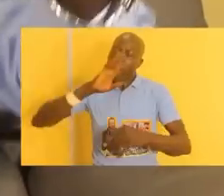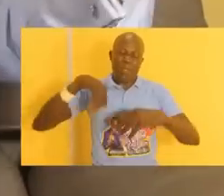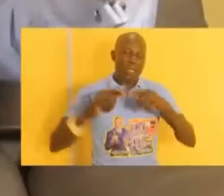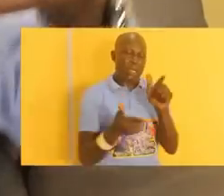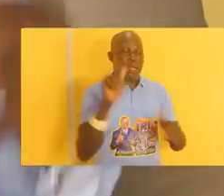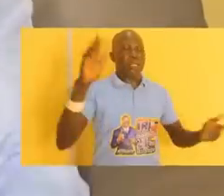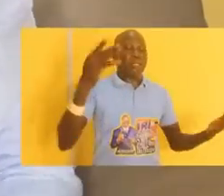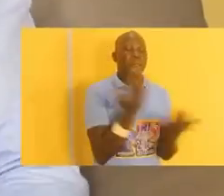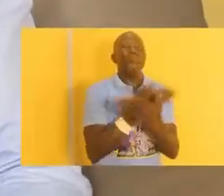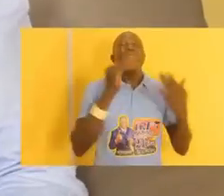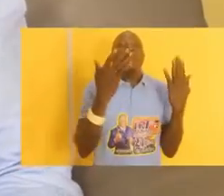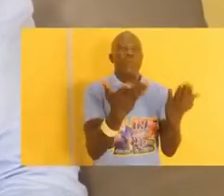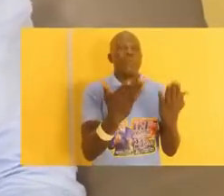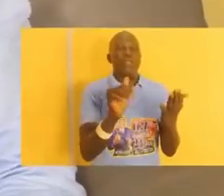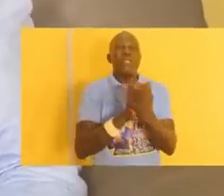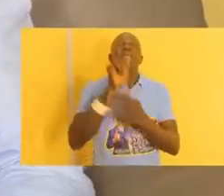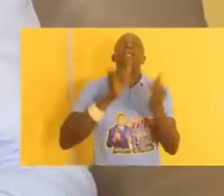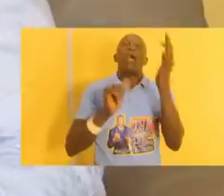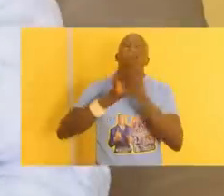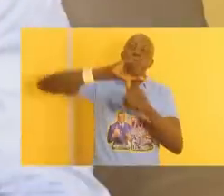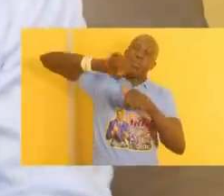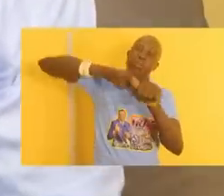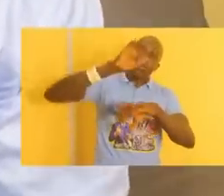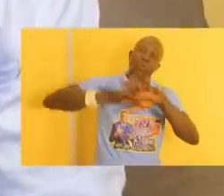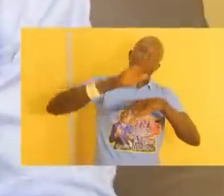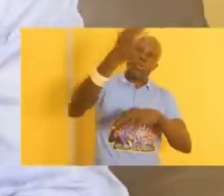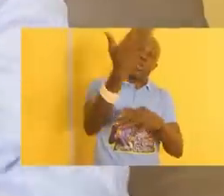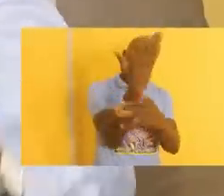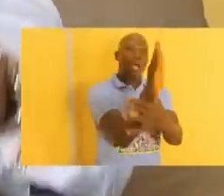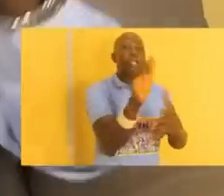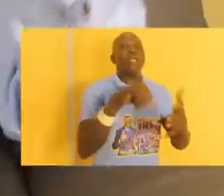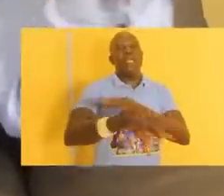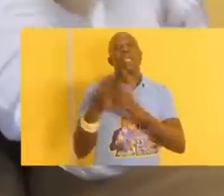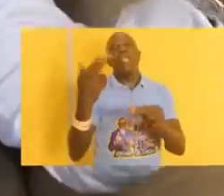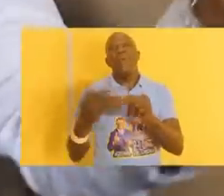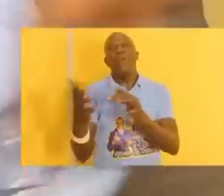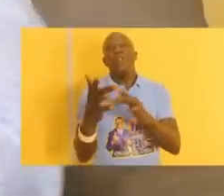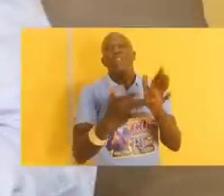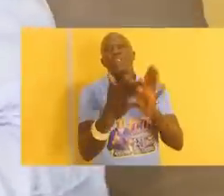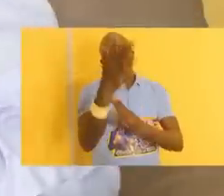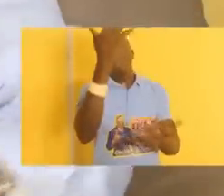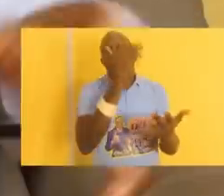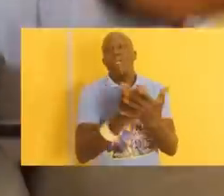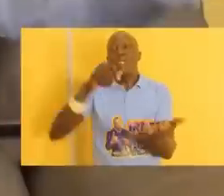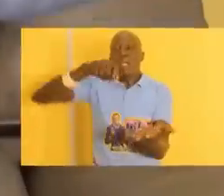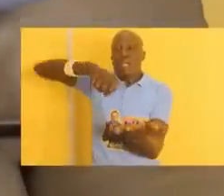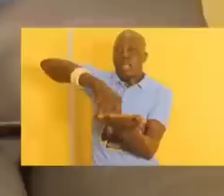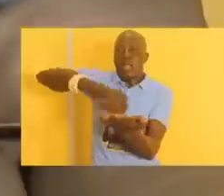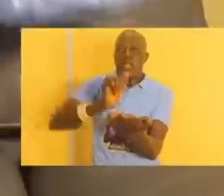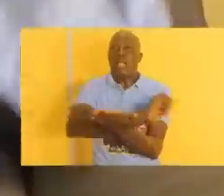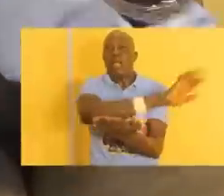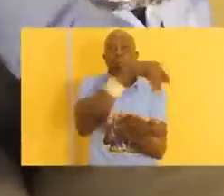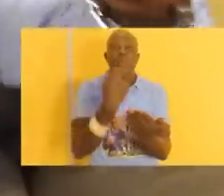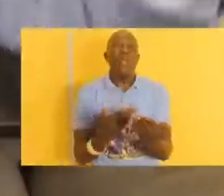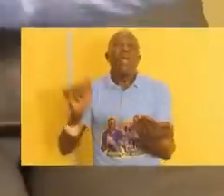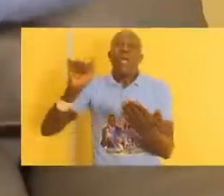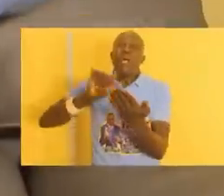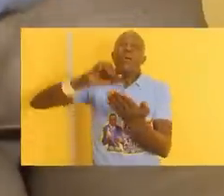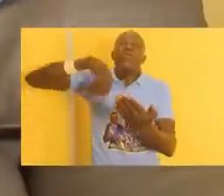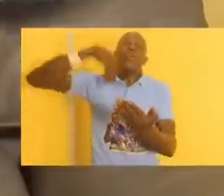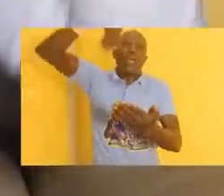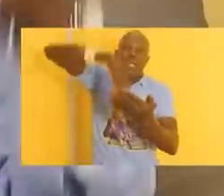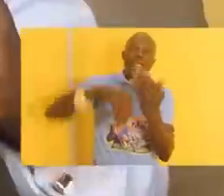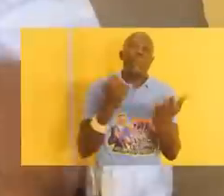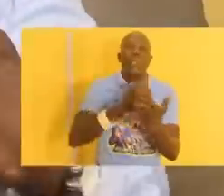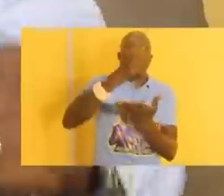agbara. Except what by. Say Oluwa ye wa lowo. You have the whole. You lay out and make the name of Jesus. In the name of Jesus. Agbara ni mo pe. Oya ko